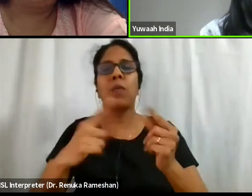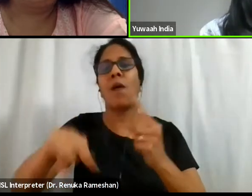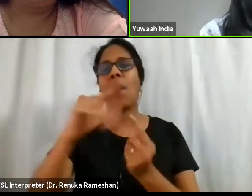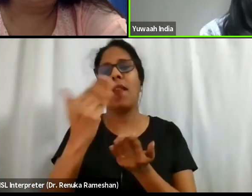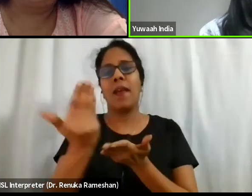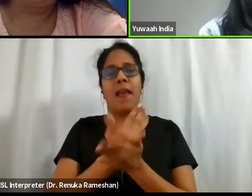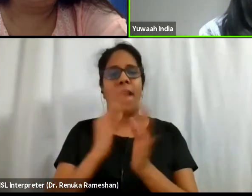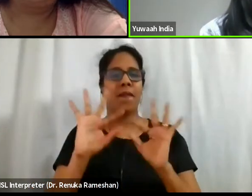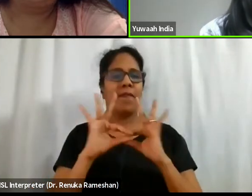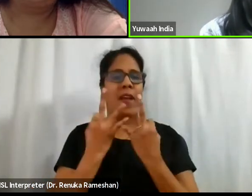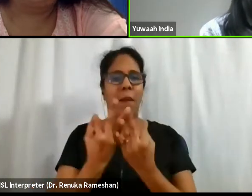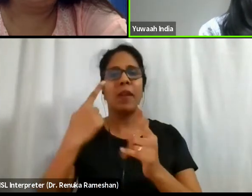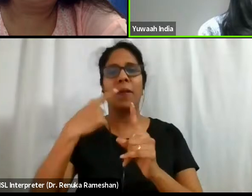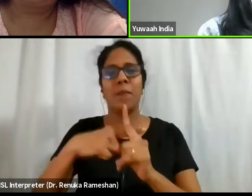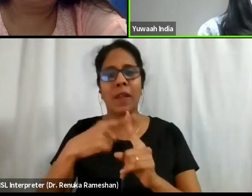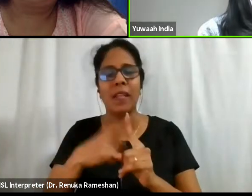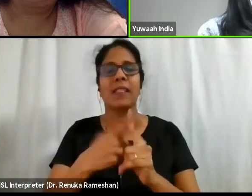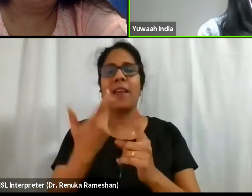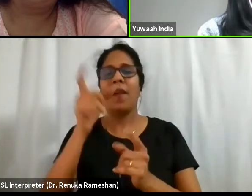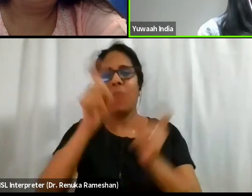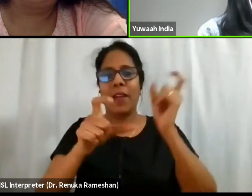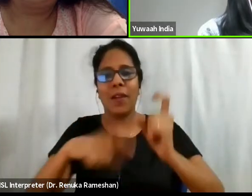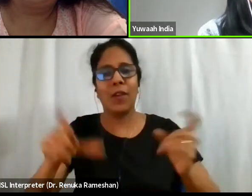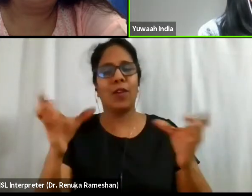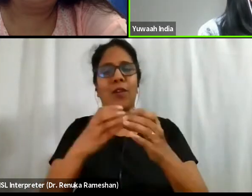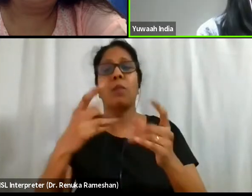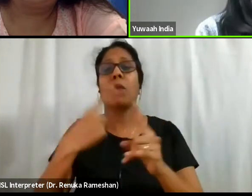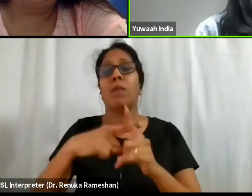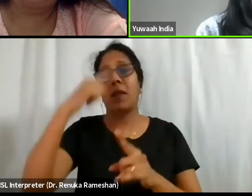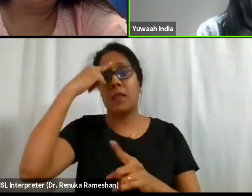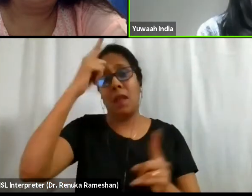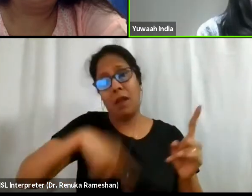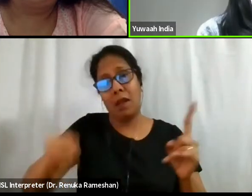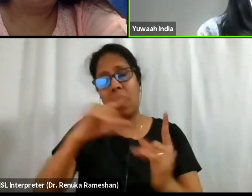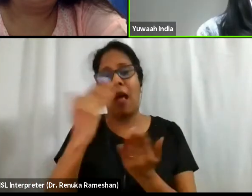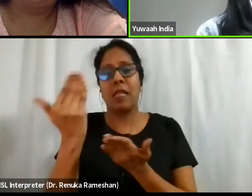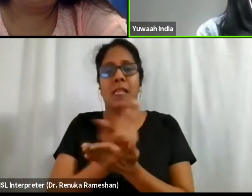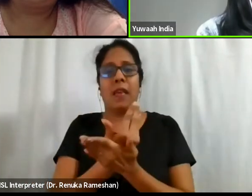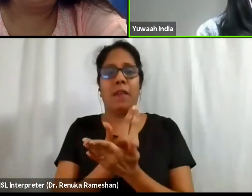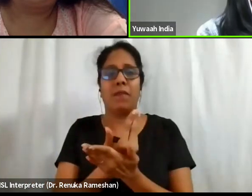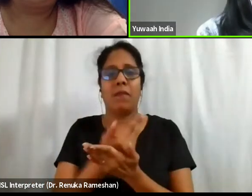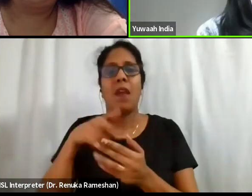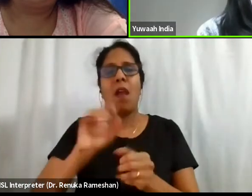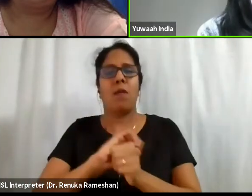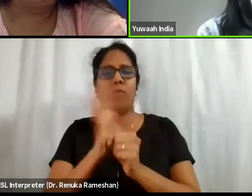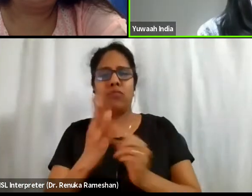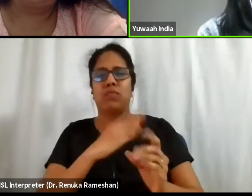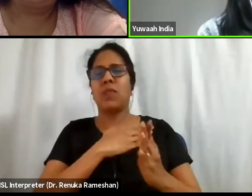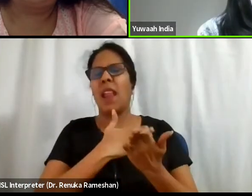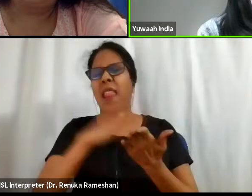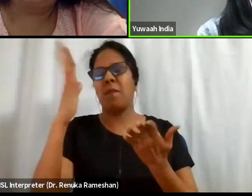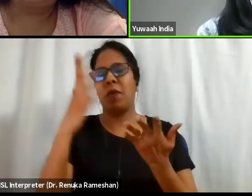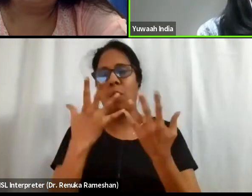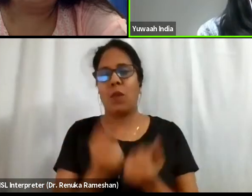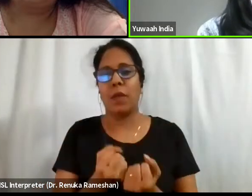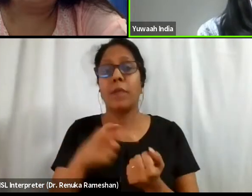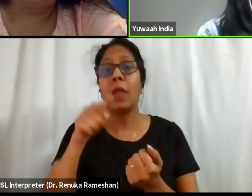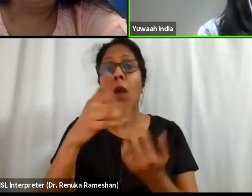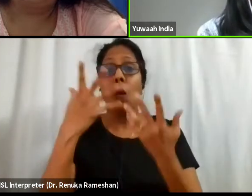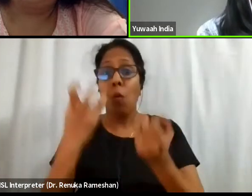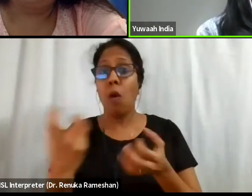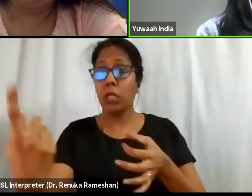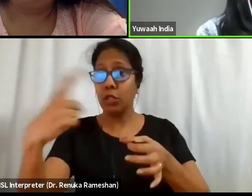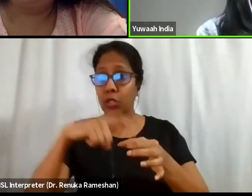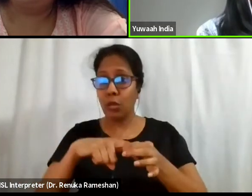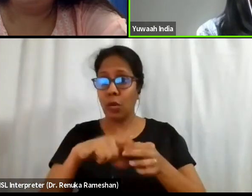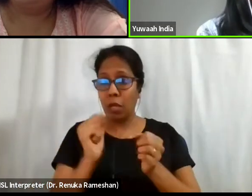and ultimately the country against this pandemic. If you would like to join our campaign, text